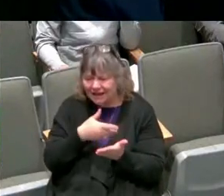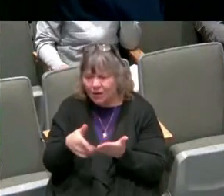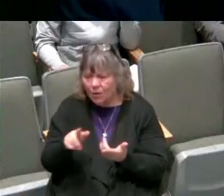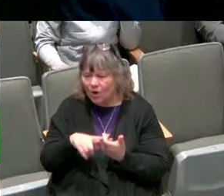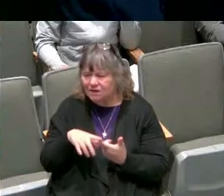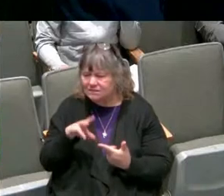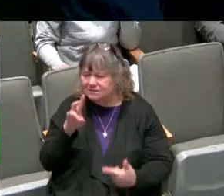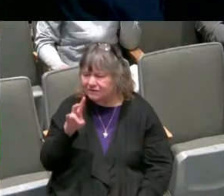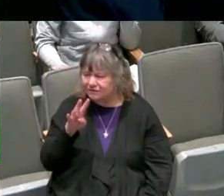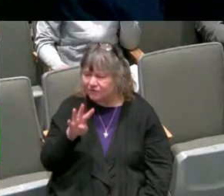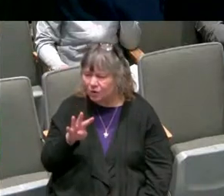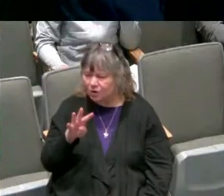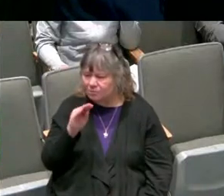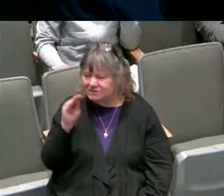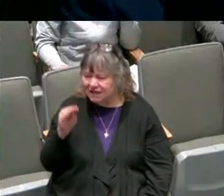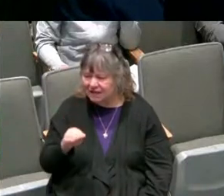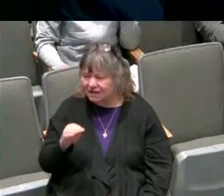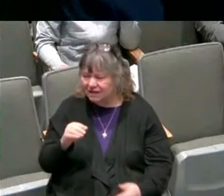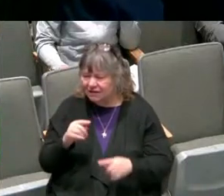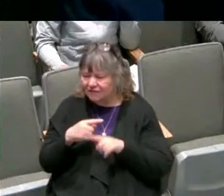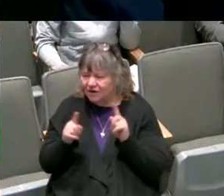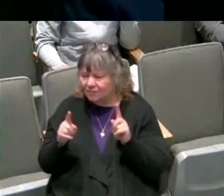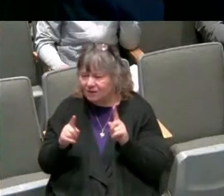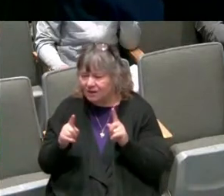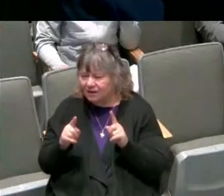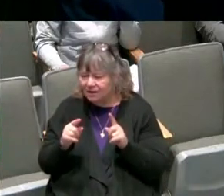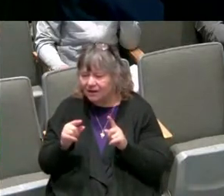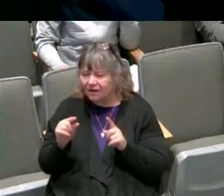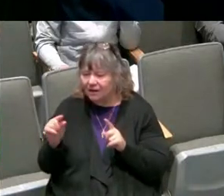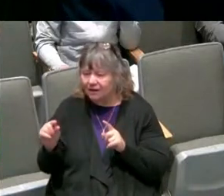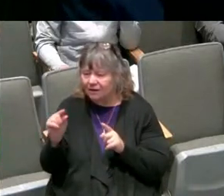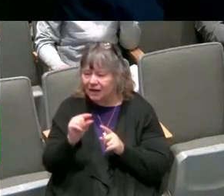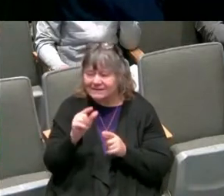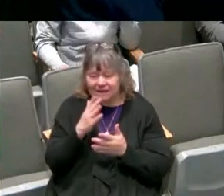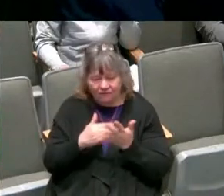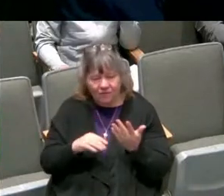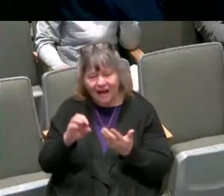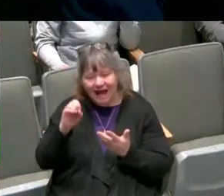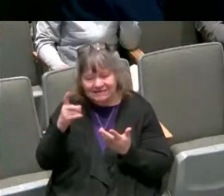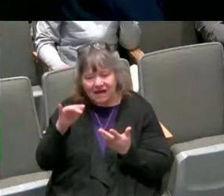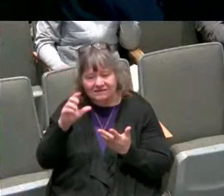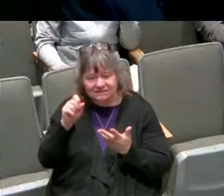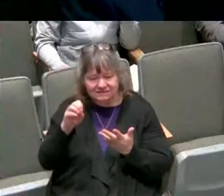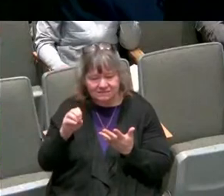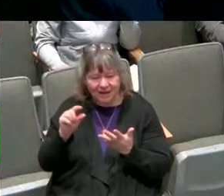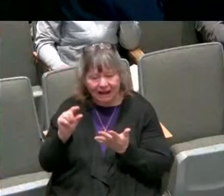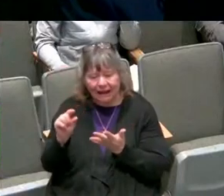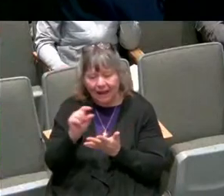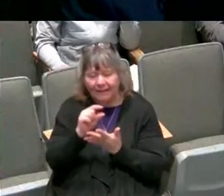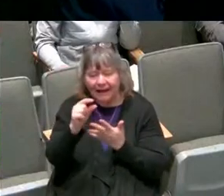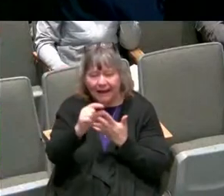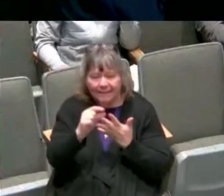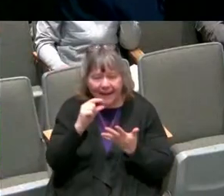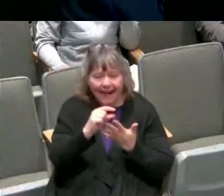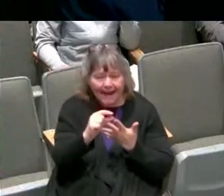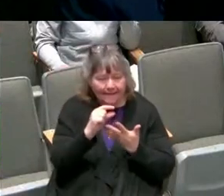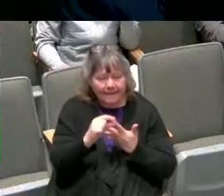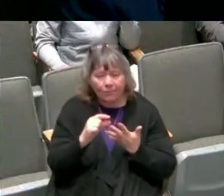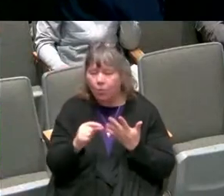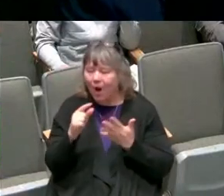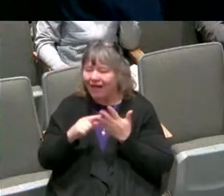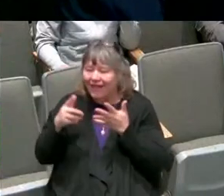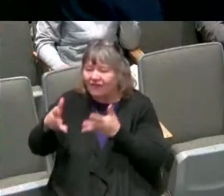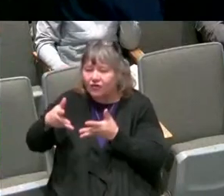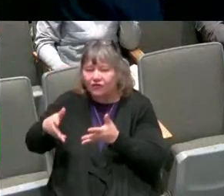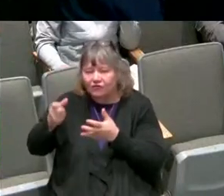percent of it was from residential property tax and seven percent was from excise tax but essentially it comes from what wasn't spent